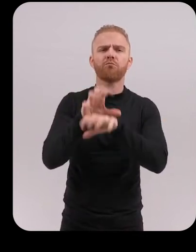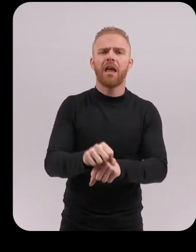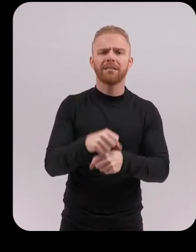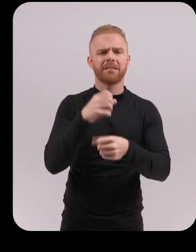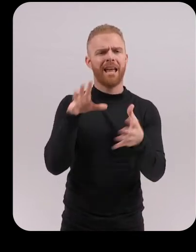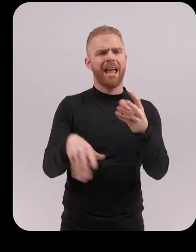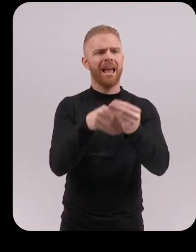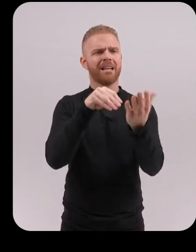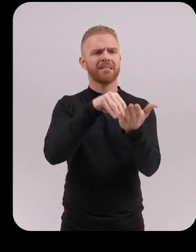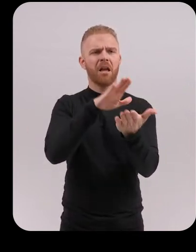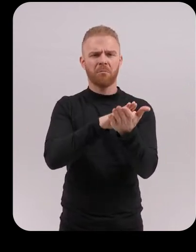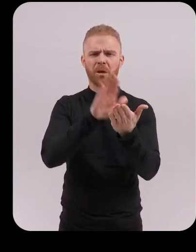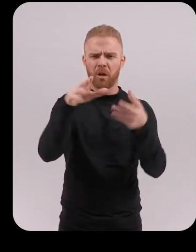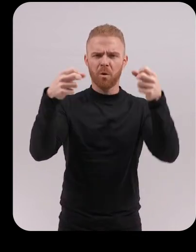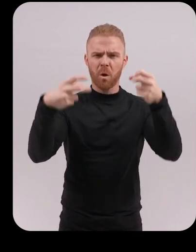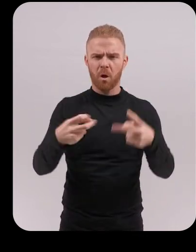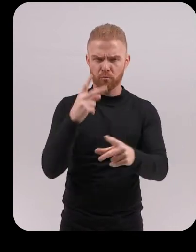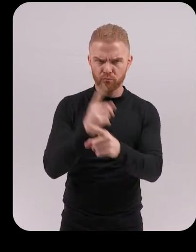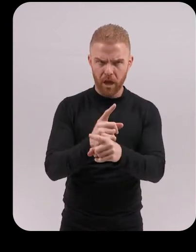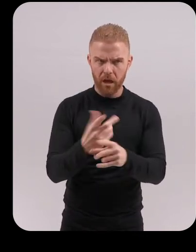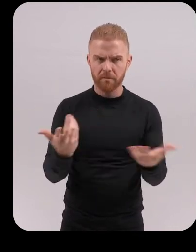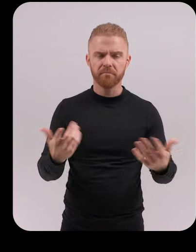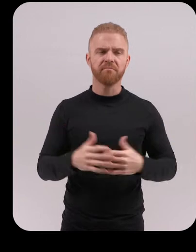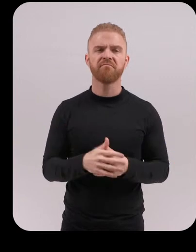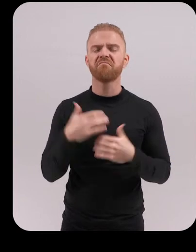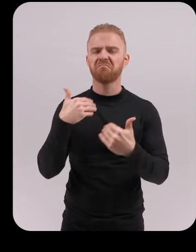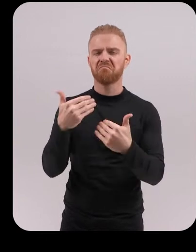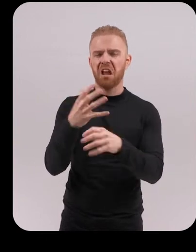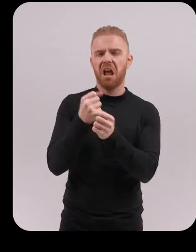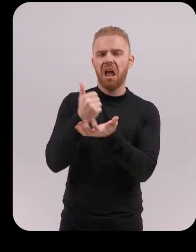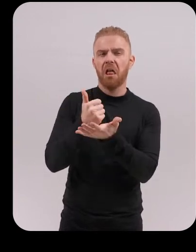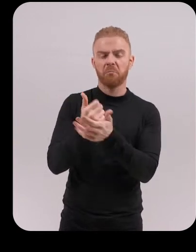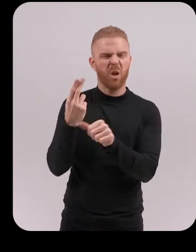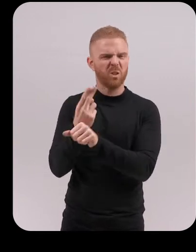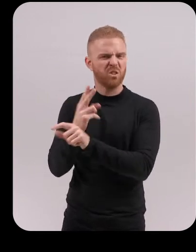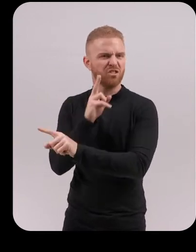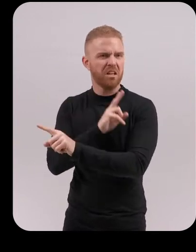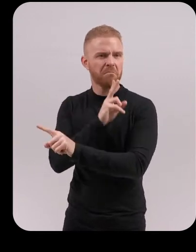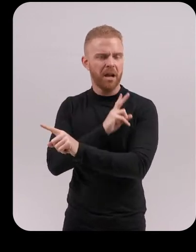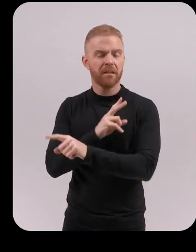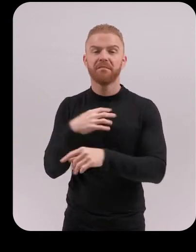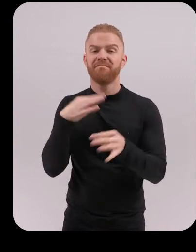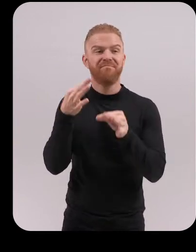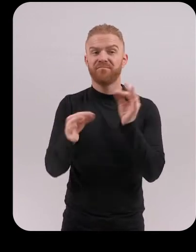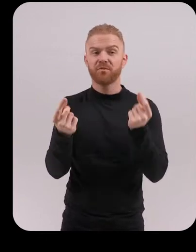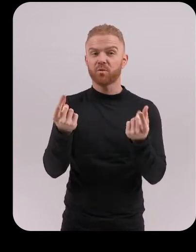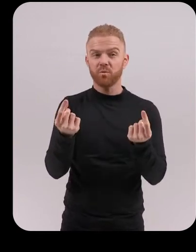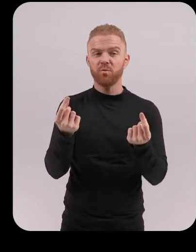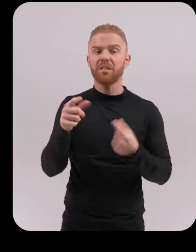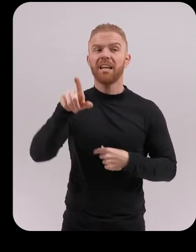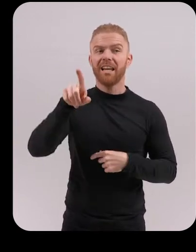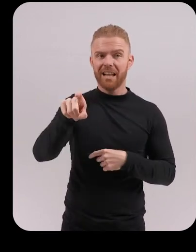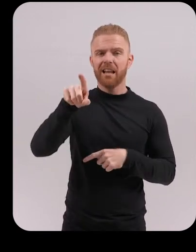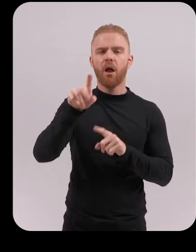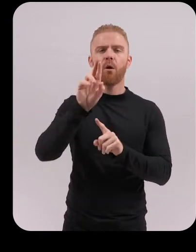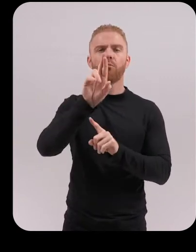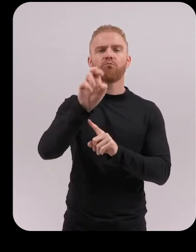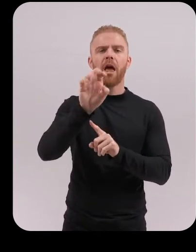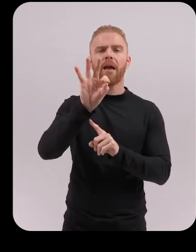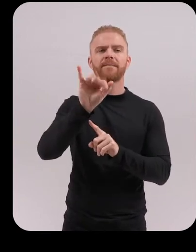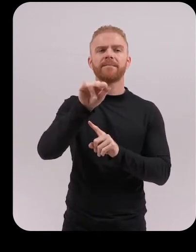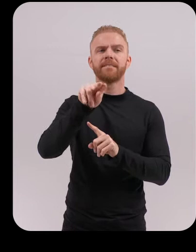right? So let me use Gemini to help with that. All I need to do is click on the Refine